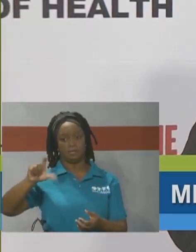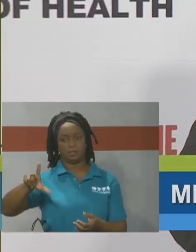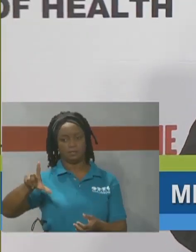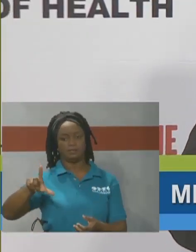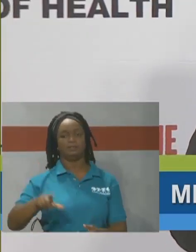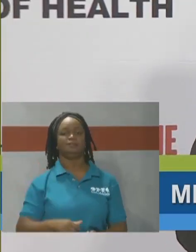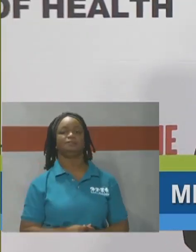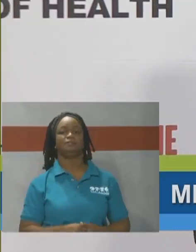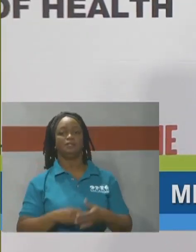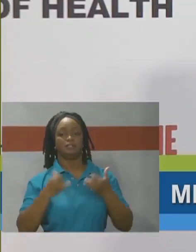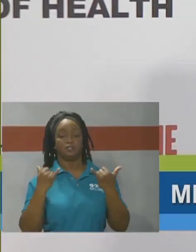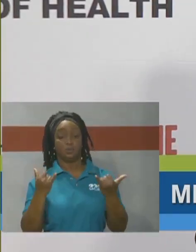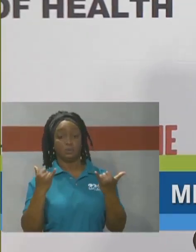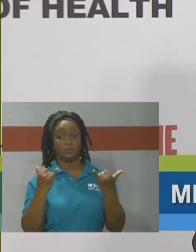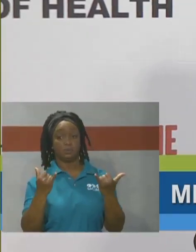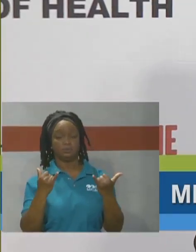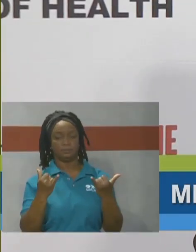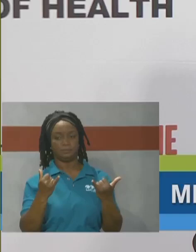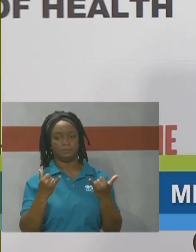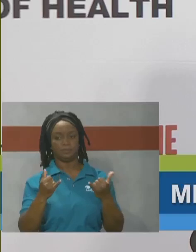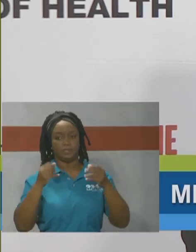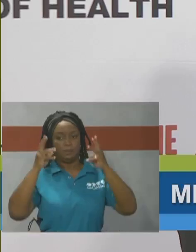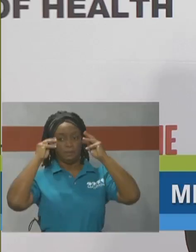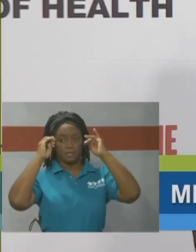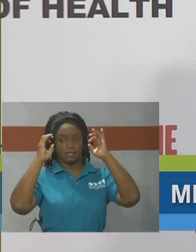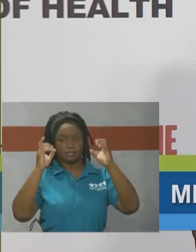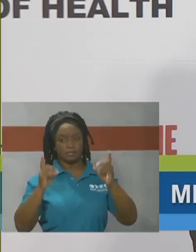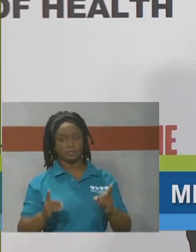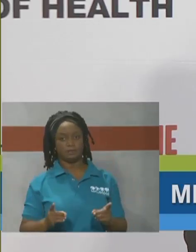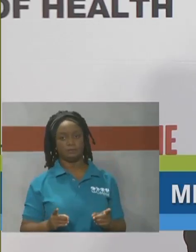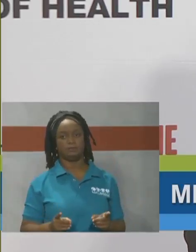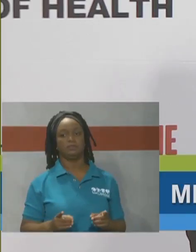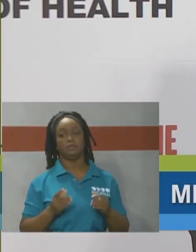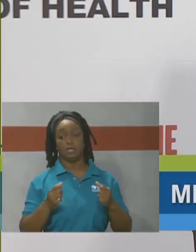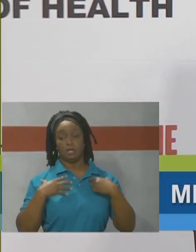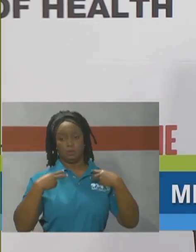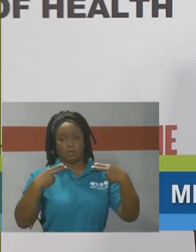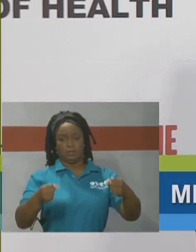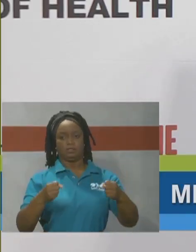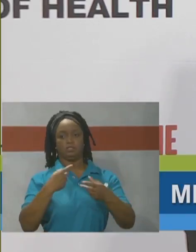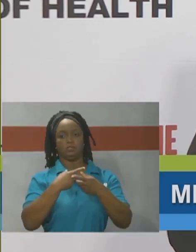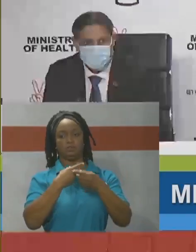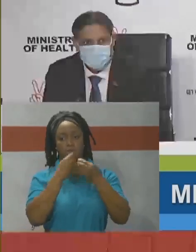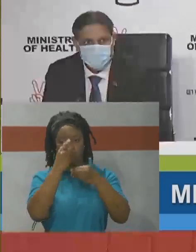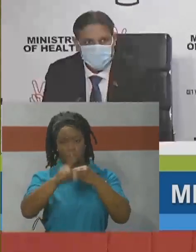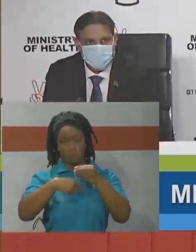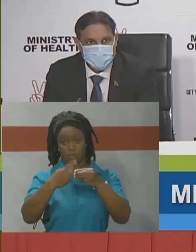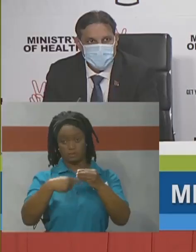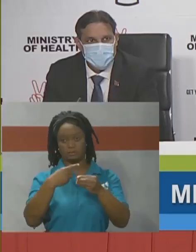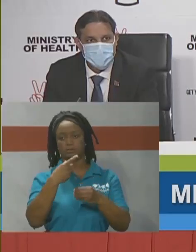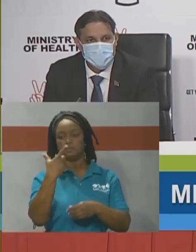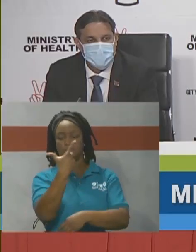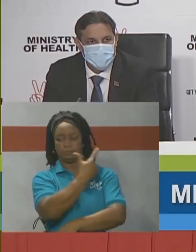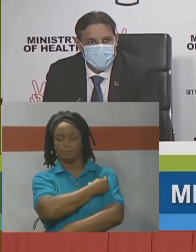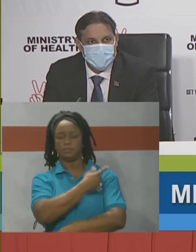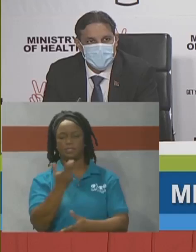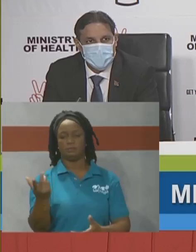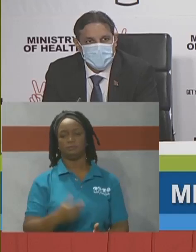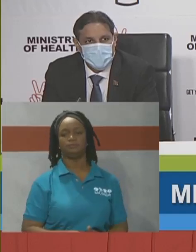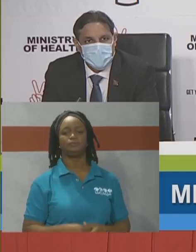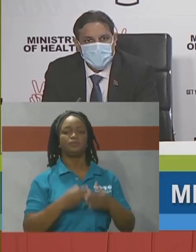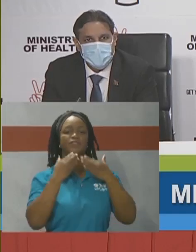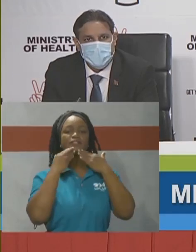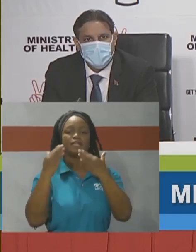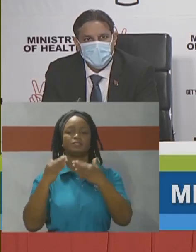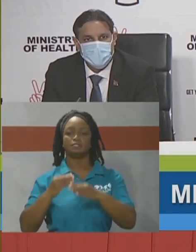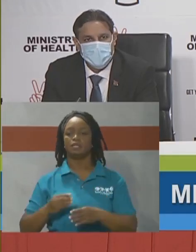morning's presentations with the Honorable Terence Dial Singh, who will present the latest vaccination figures. Thank you very much, Al. Good morning to the Chief